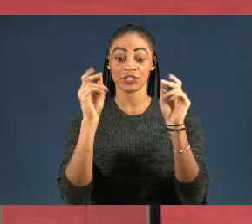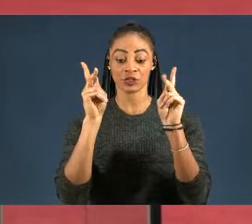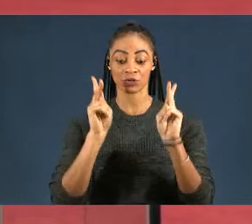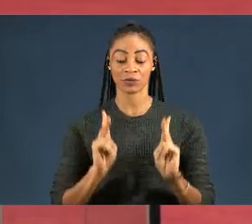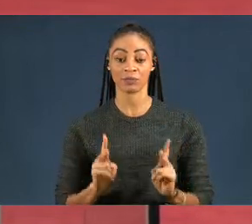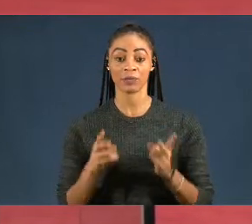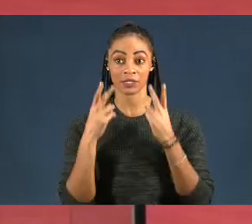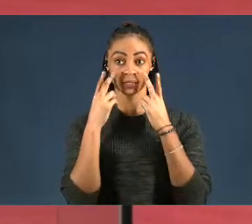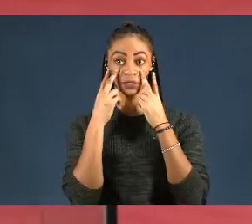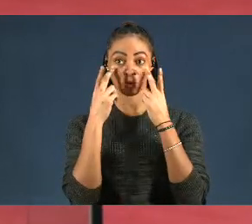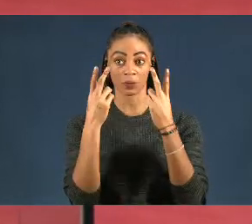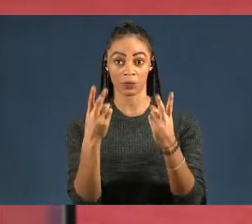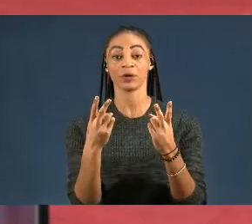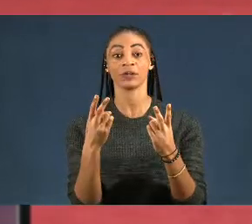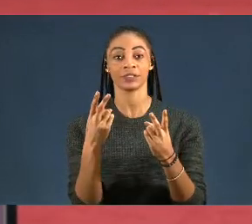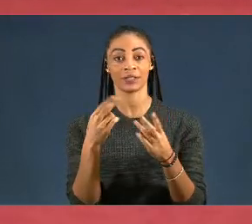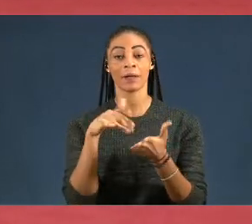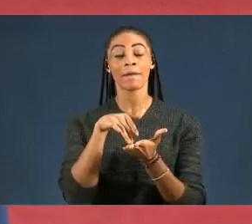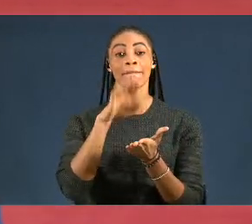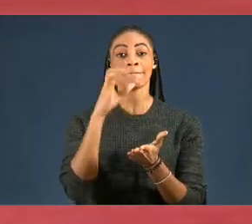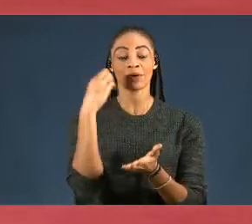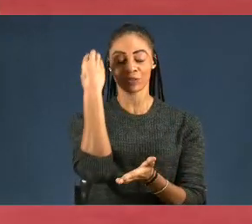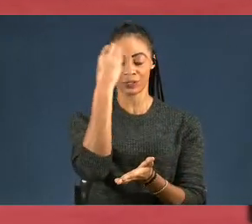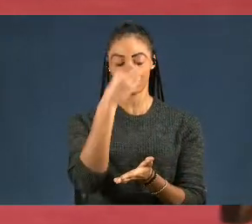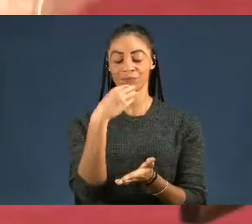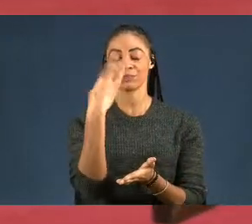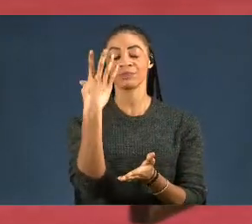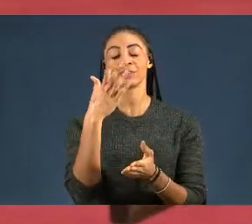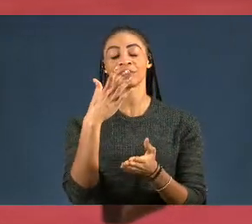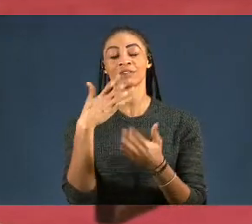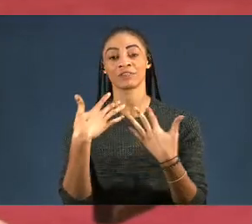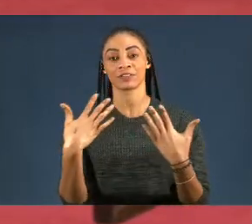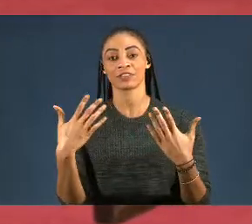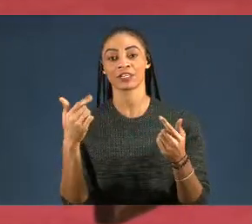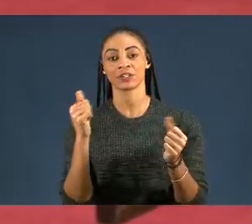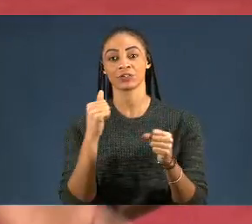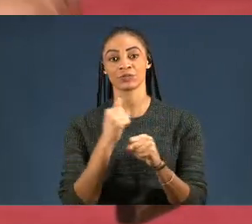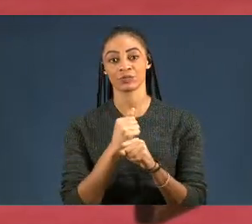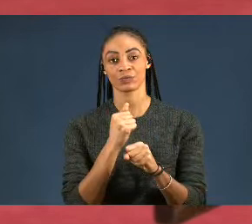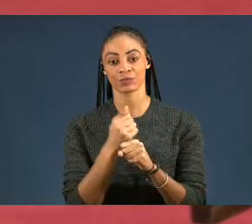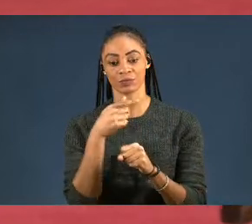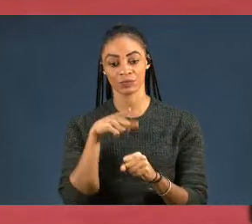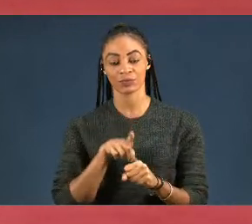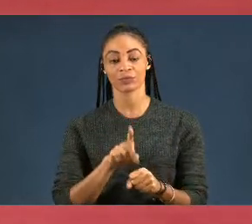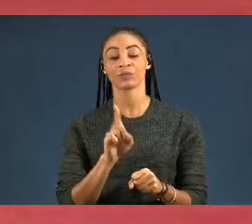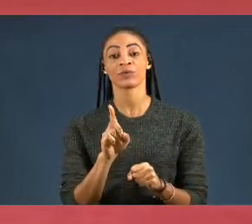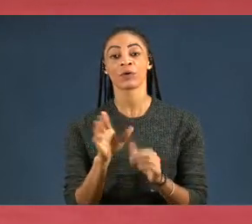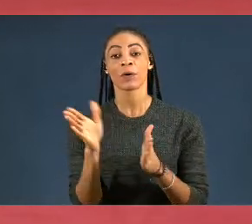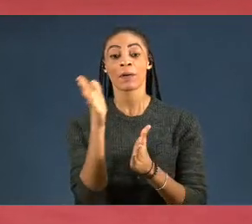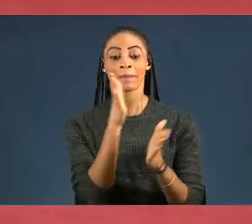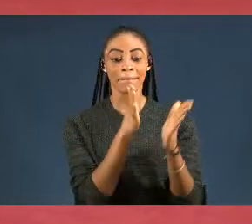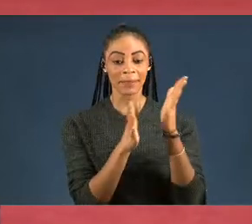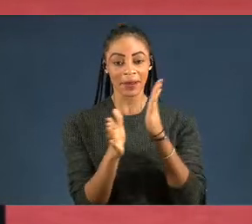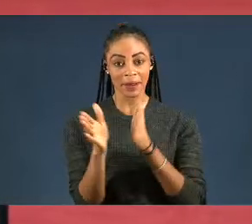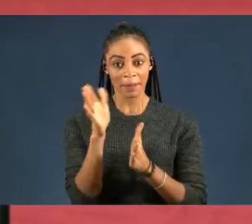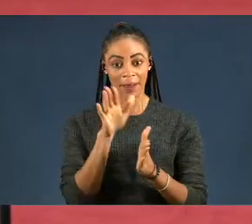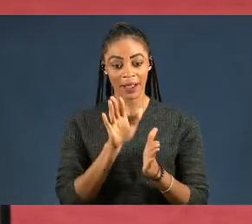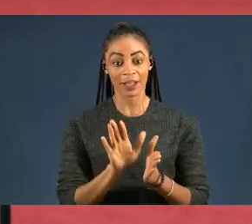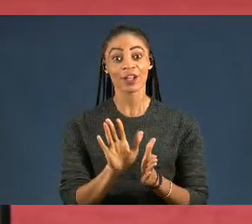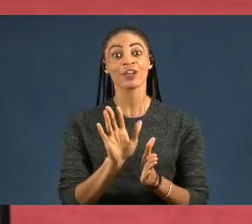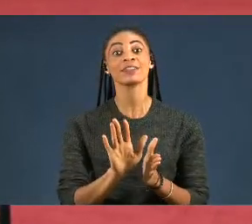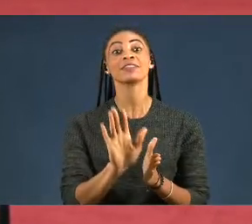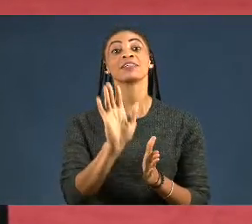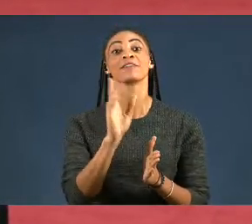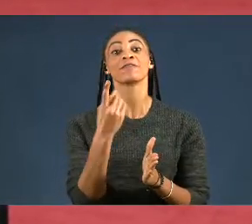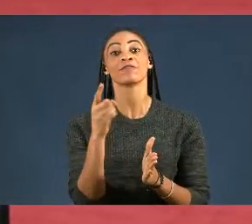That is the most beautiful thing you can do to yourself. It's the greatest favor you can do to yourself. Prepare yourself for your